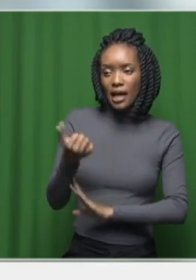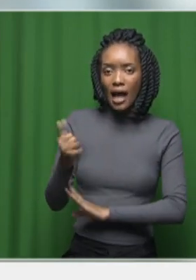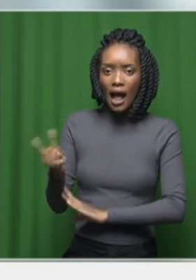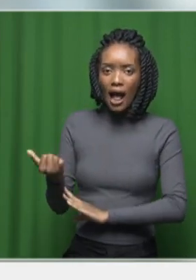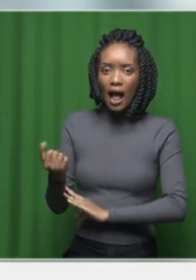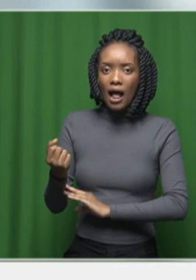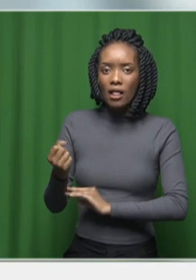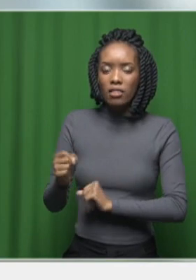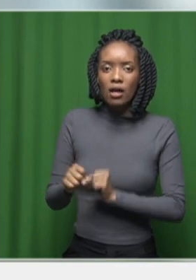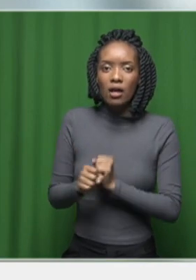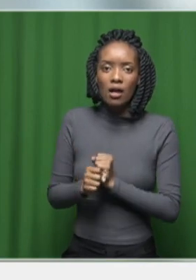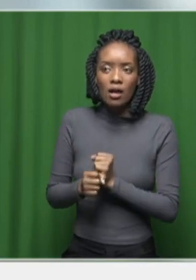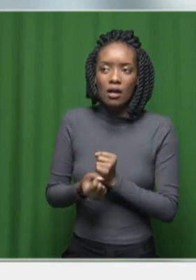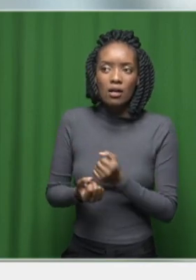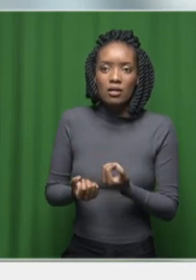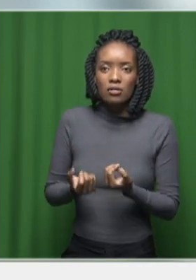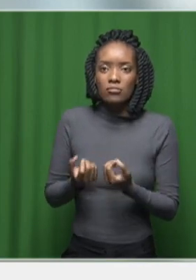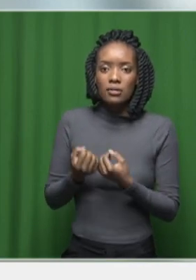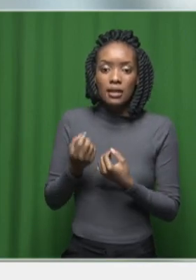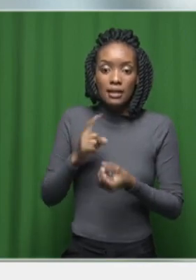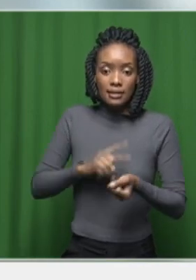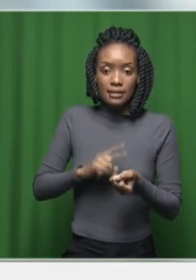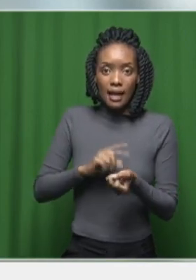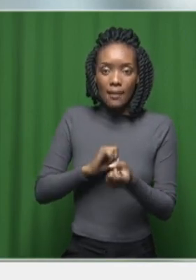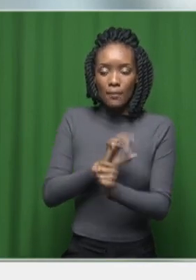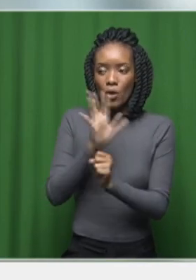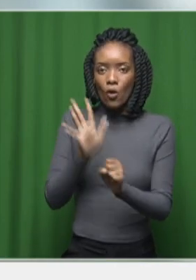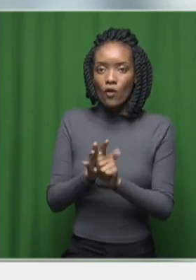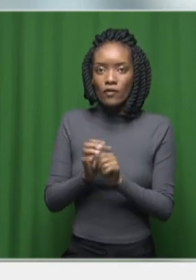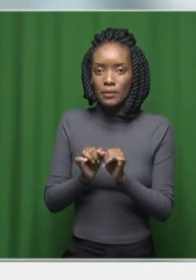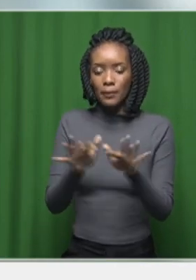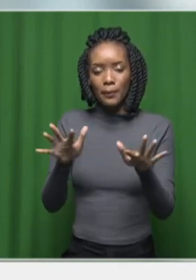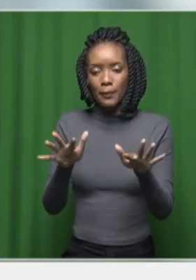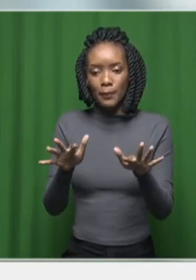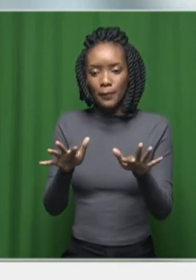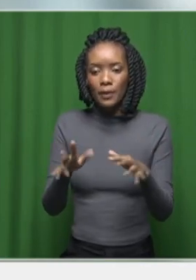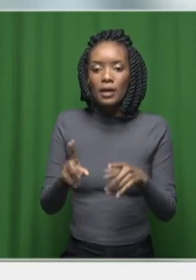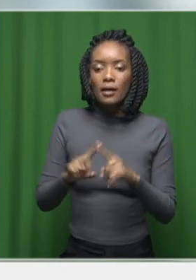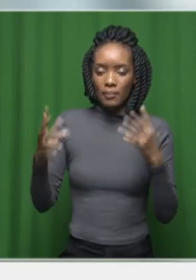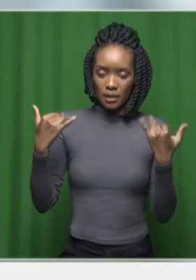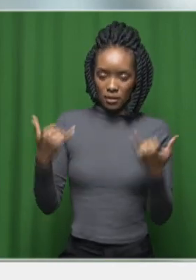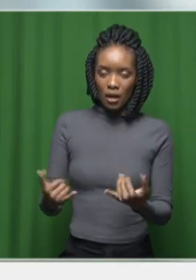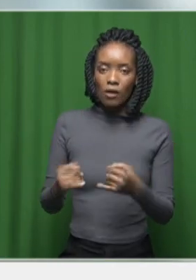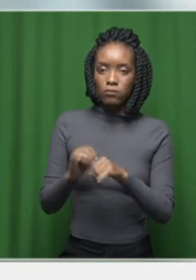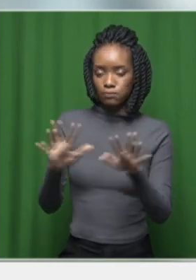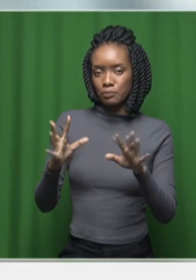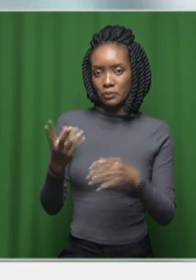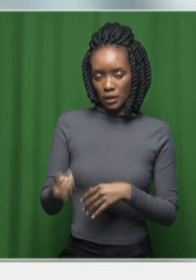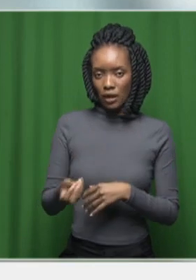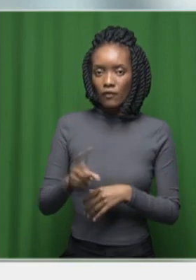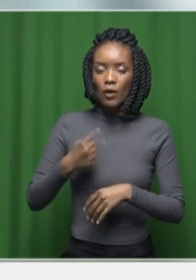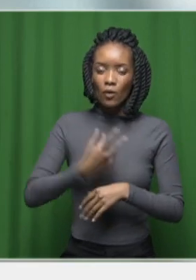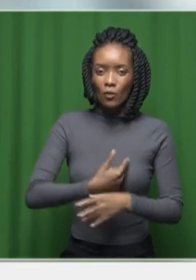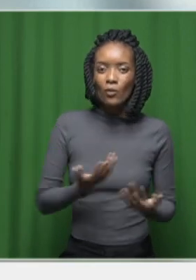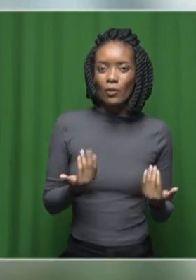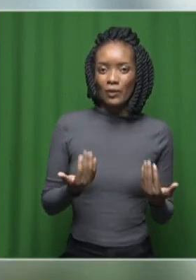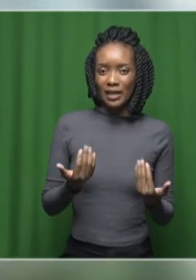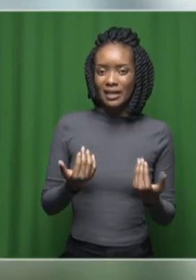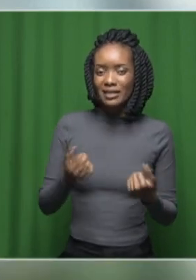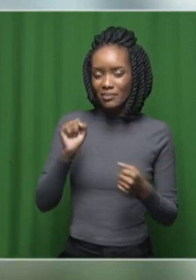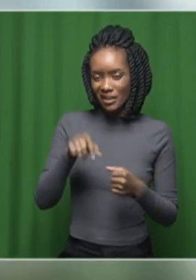spreading during the COVID-19 period. So while it's unexpected, I think, we do expect increases